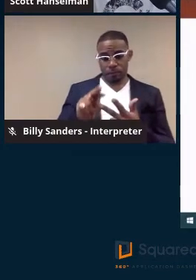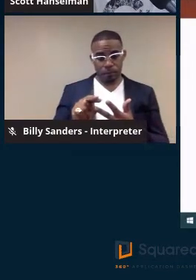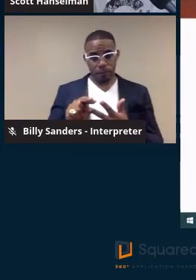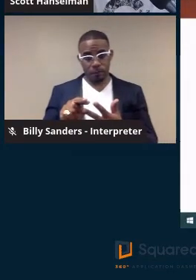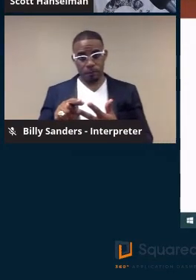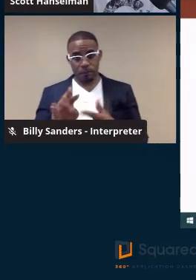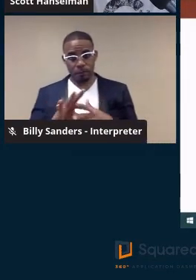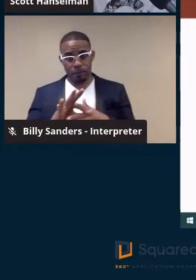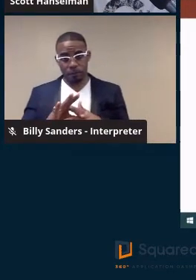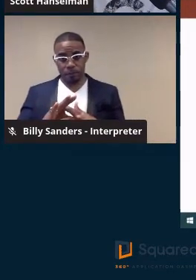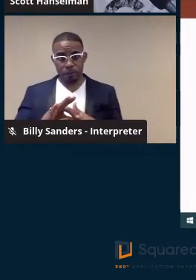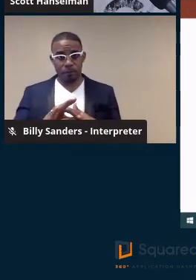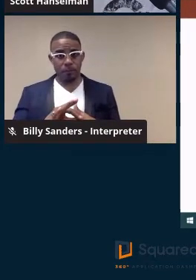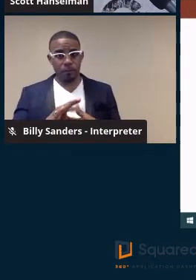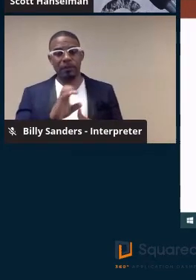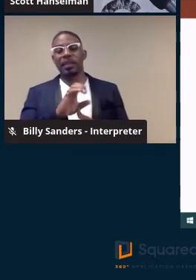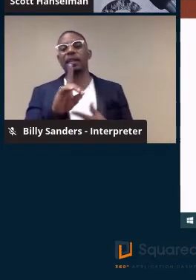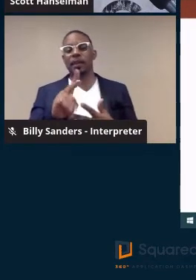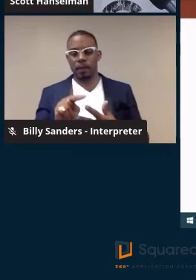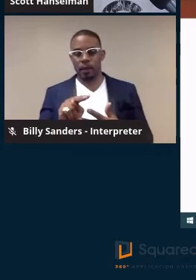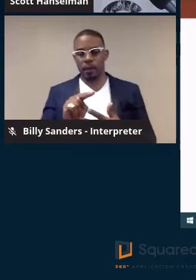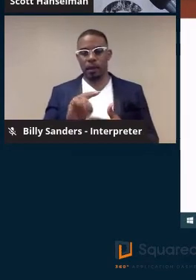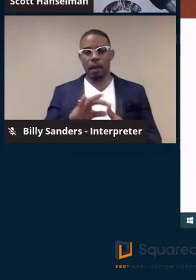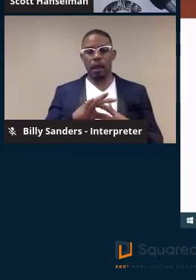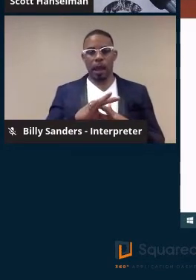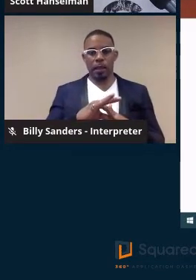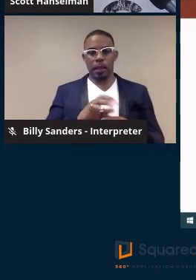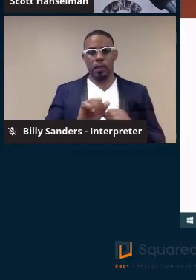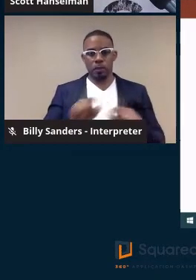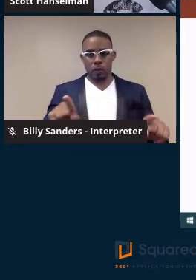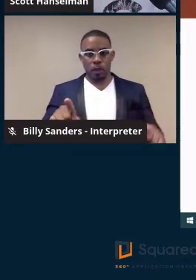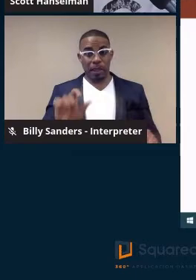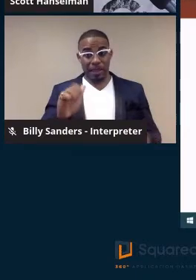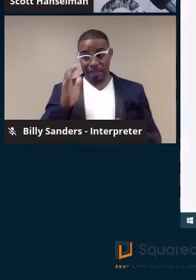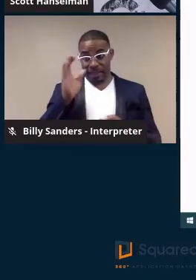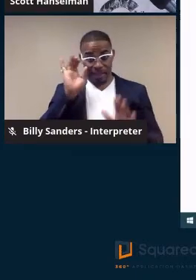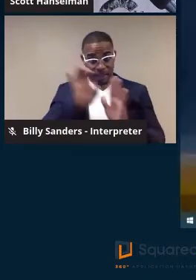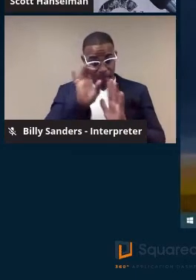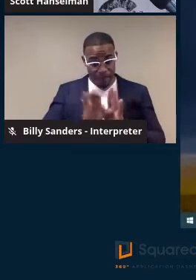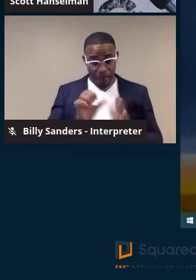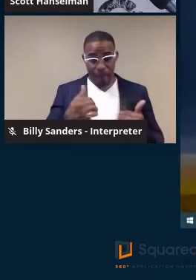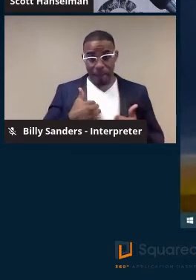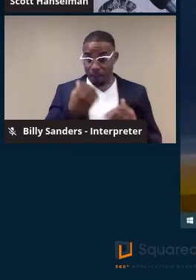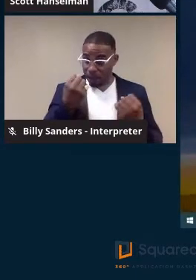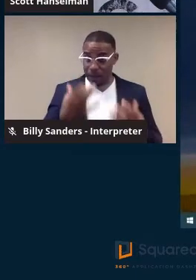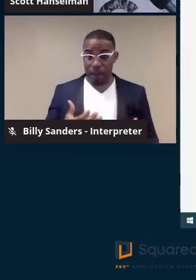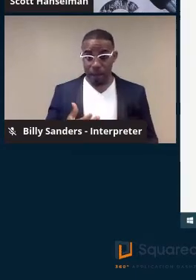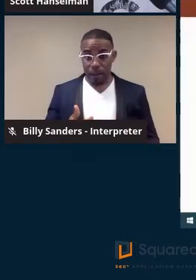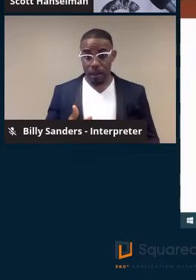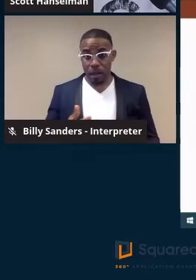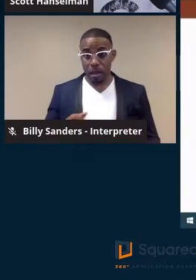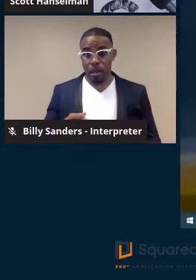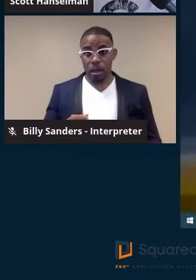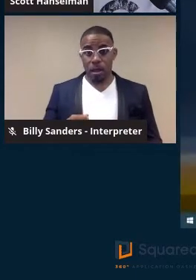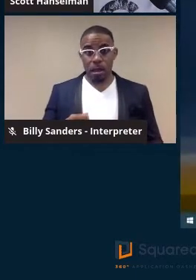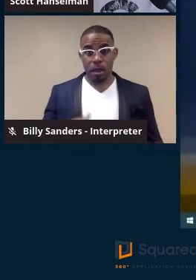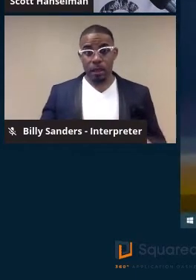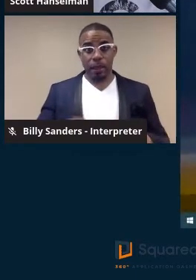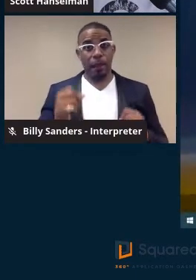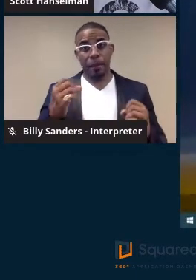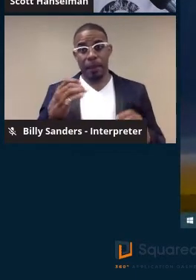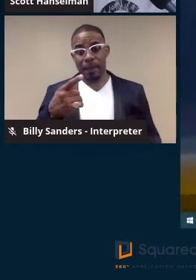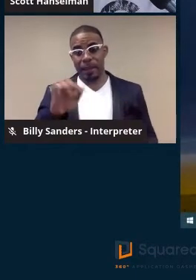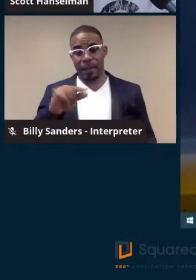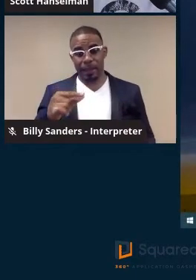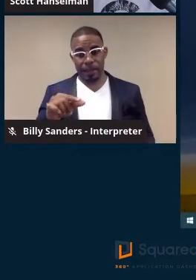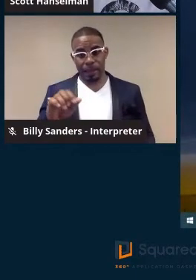Content Distribution Network. These images that I have, and I have a lot of them, take up many gigabytes